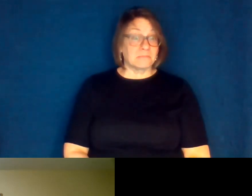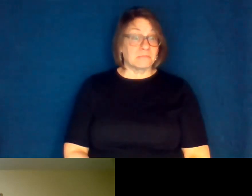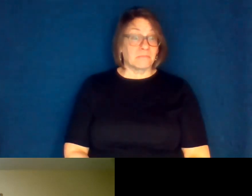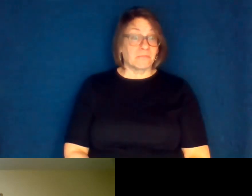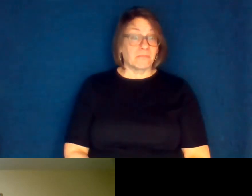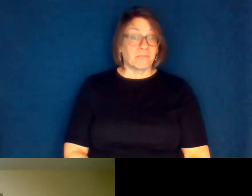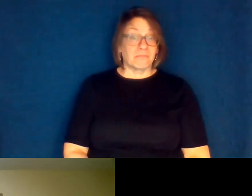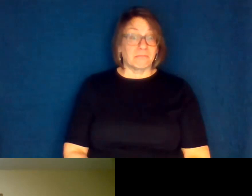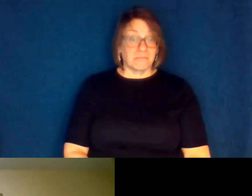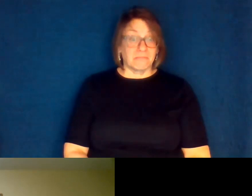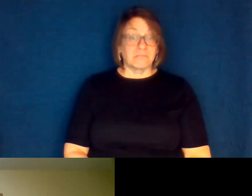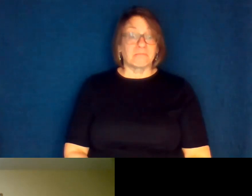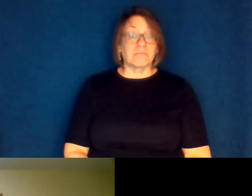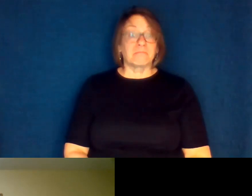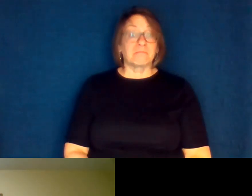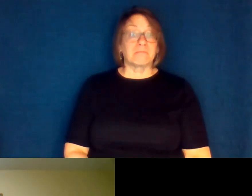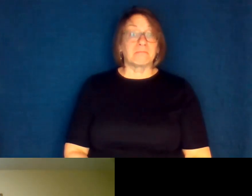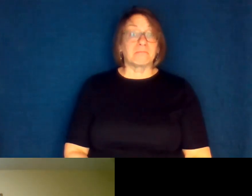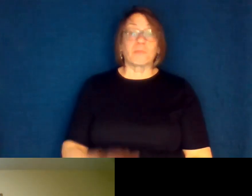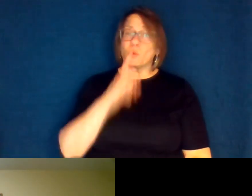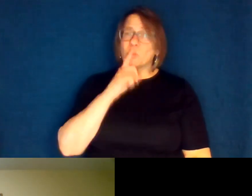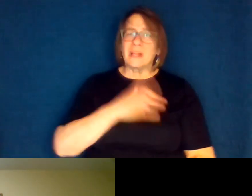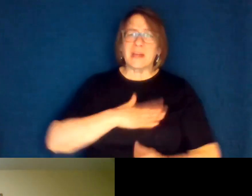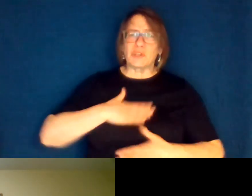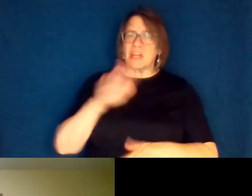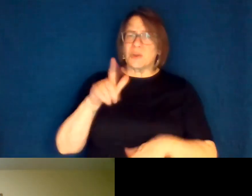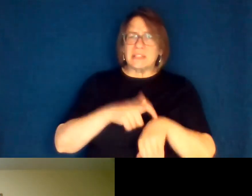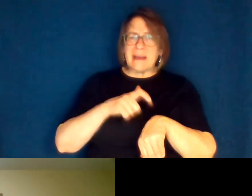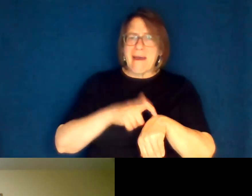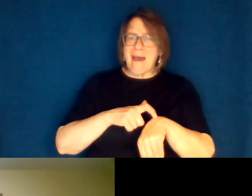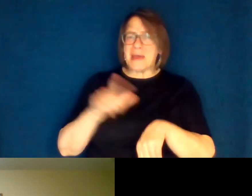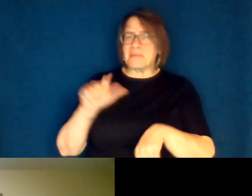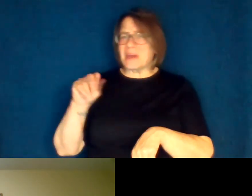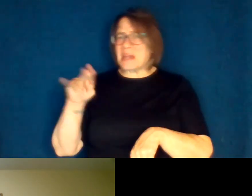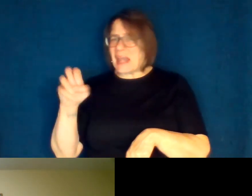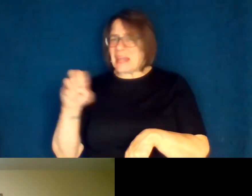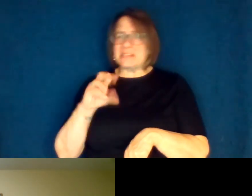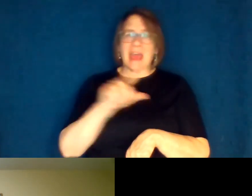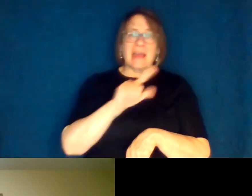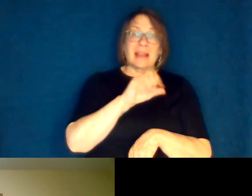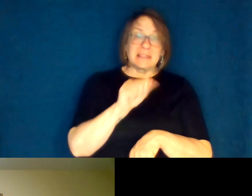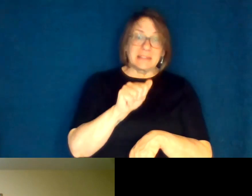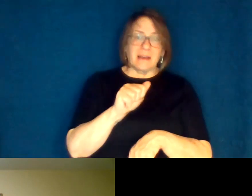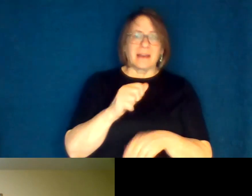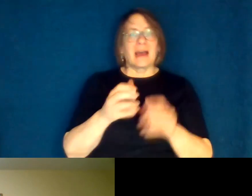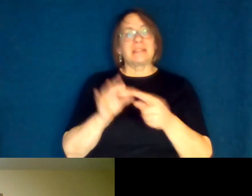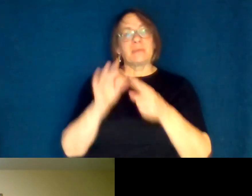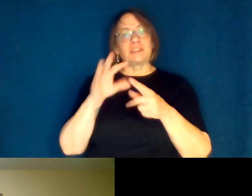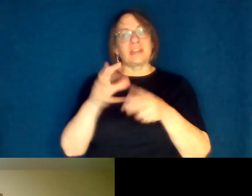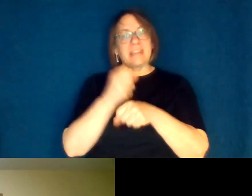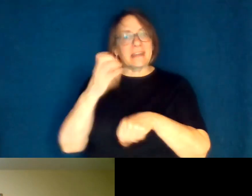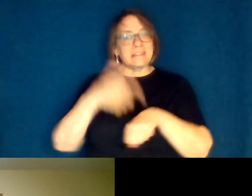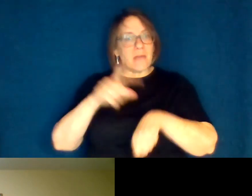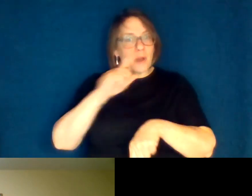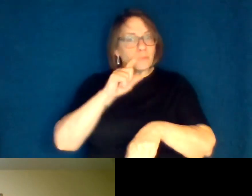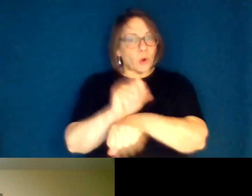Oh, that's a great idea. And I really appreciate your time, Annie and Lisa, especially taking time out of your work day.